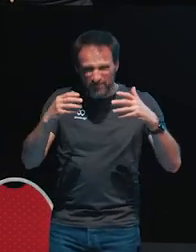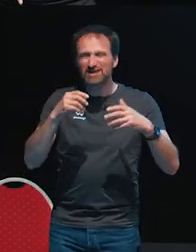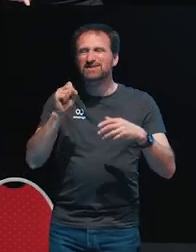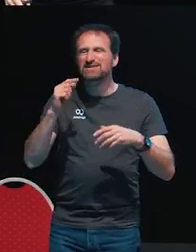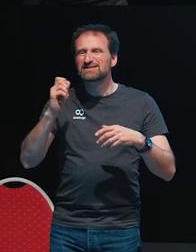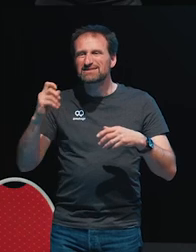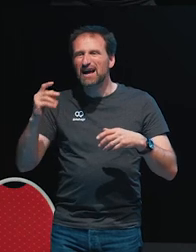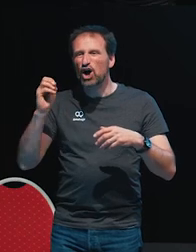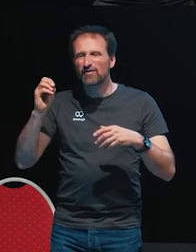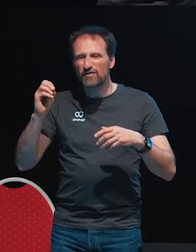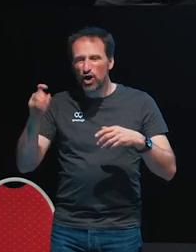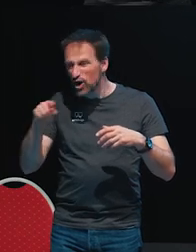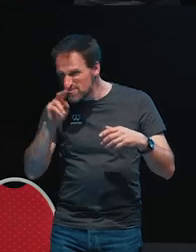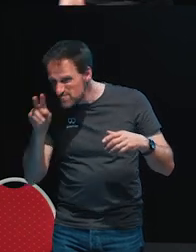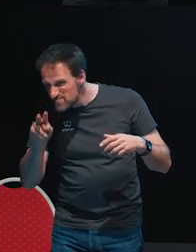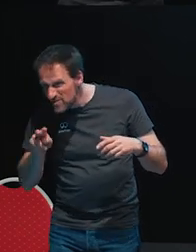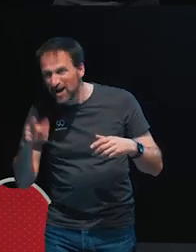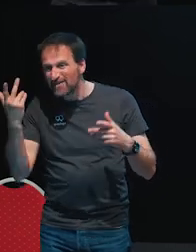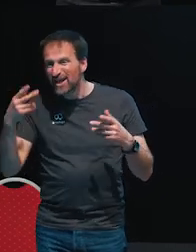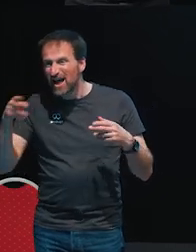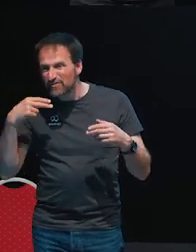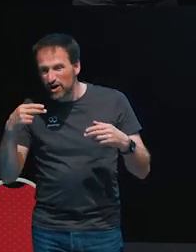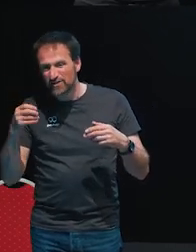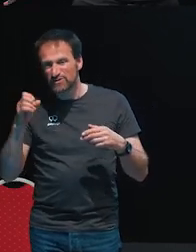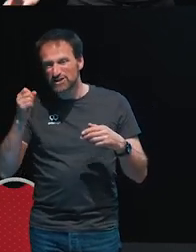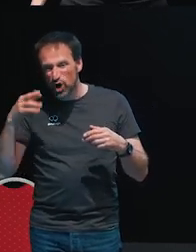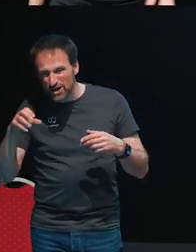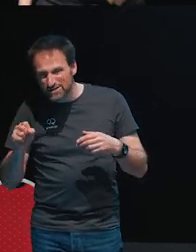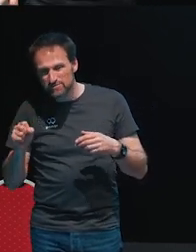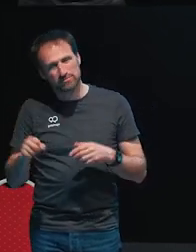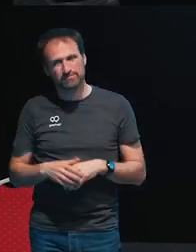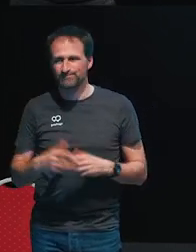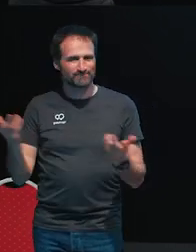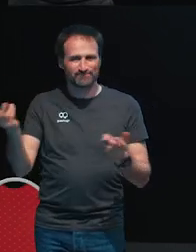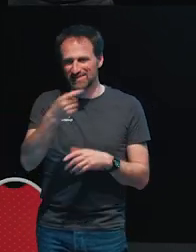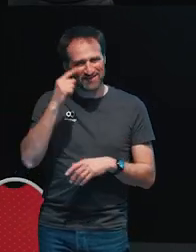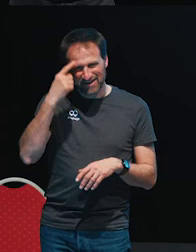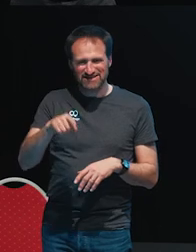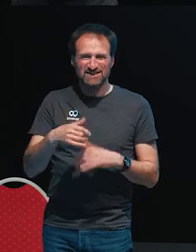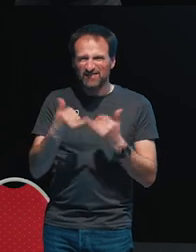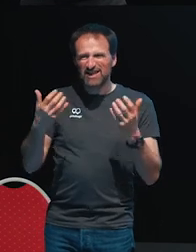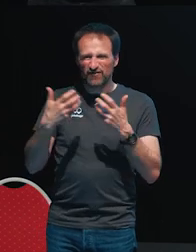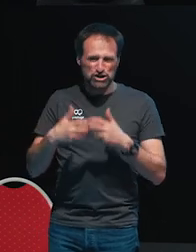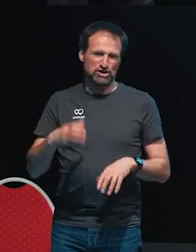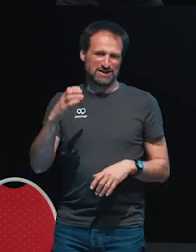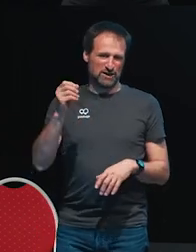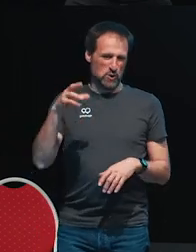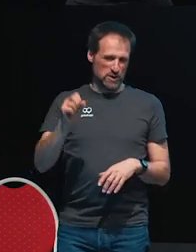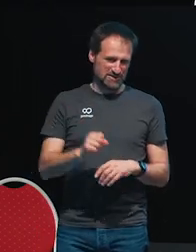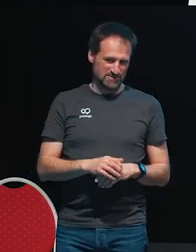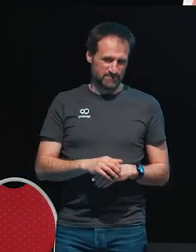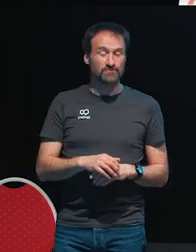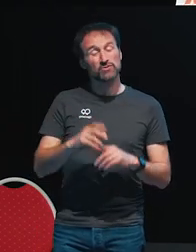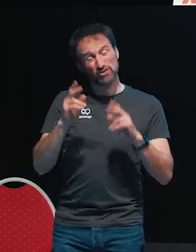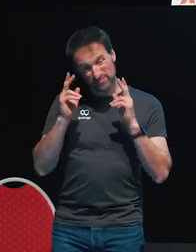is one answer which answers all questions about cores, because nobody knows how it really works. And cookies don't really like it, because a cookie